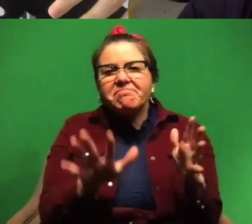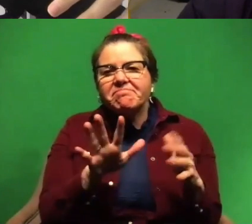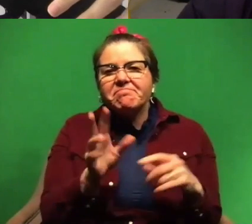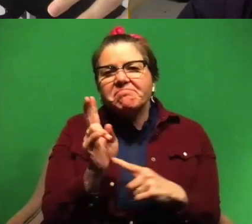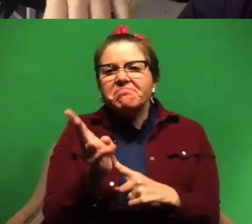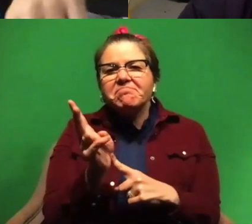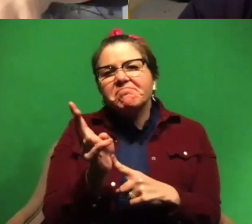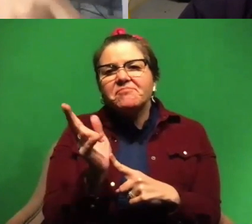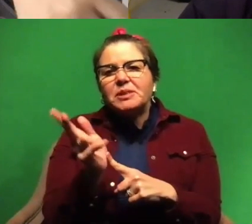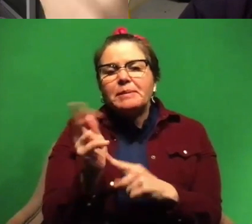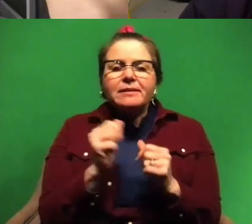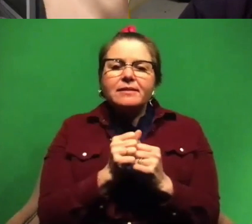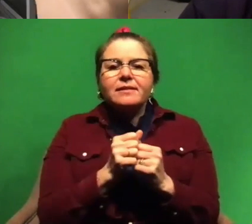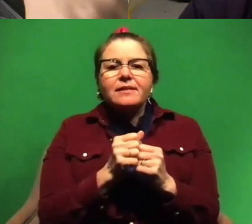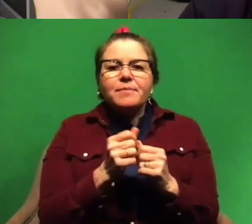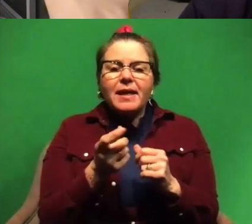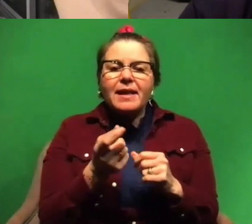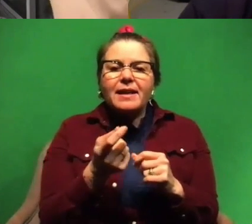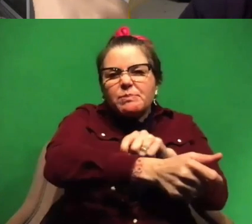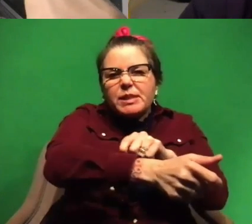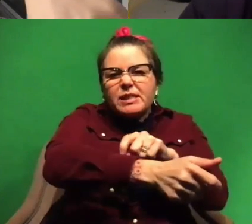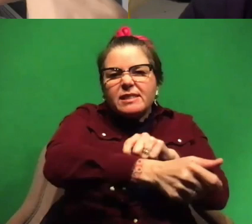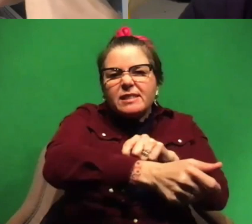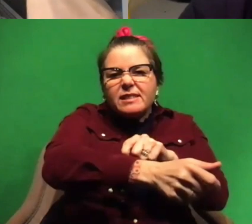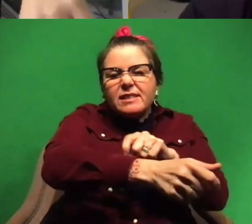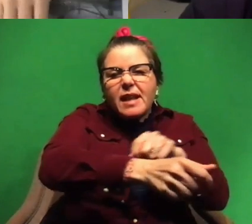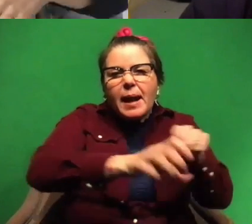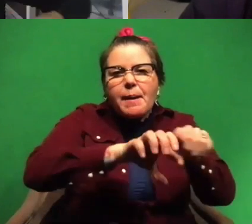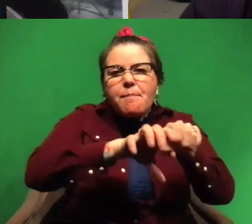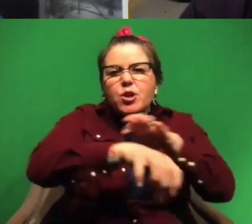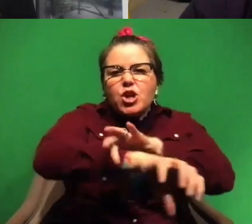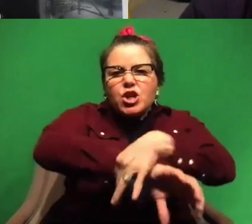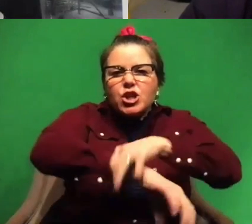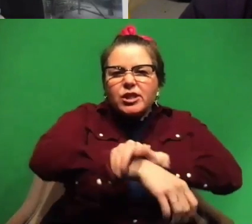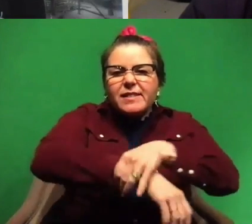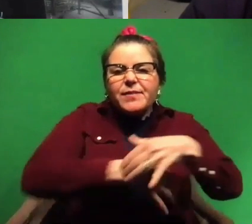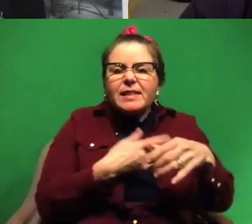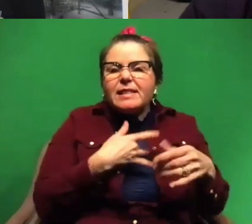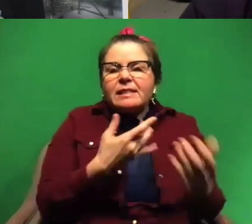minutes. But, you know, it was that little, like, little pinch kind of burn sensation, I guess. And